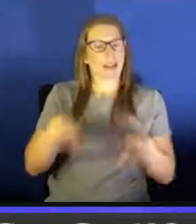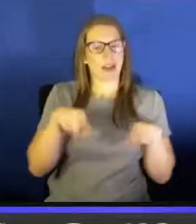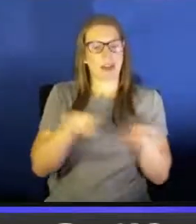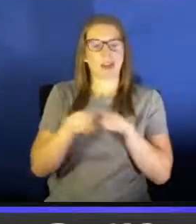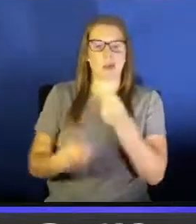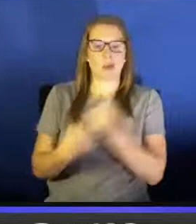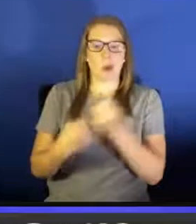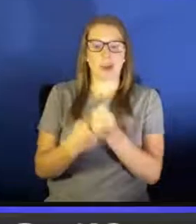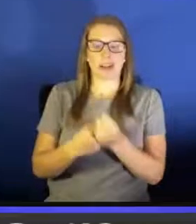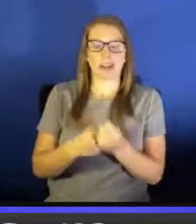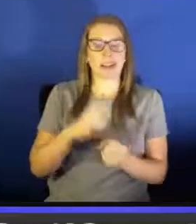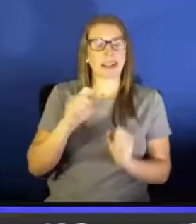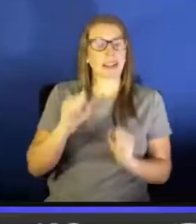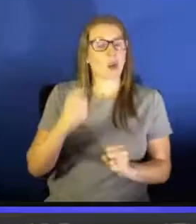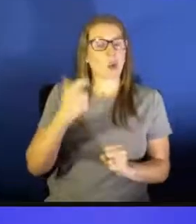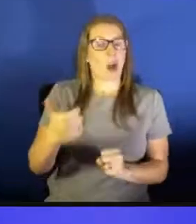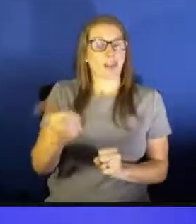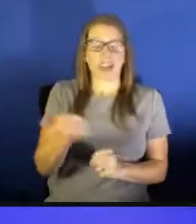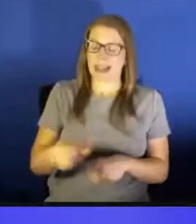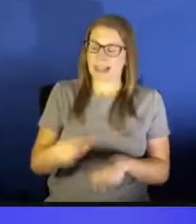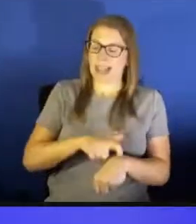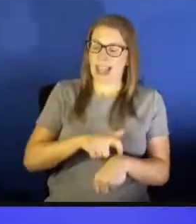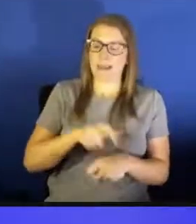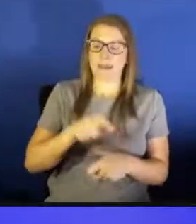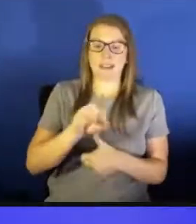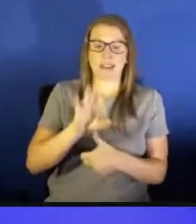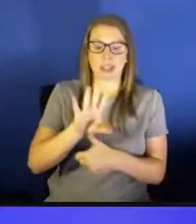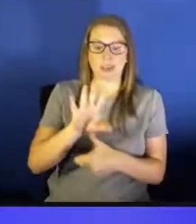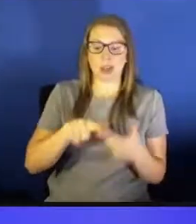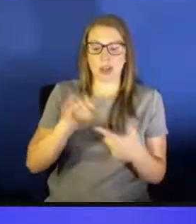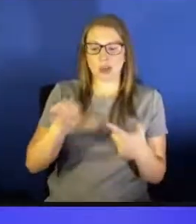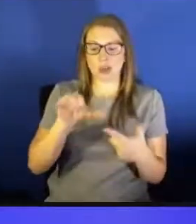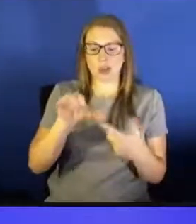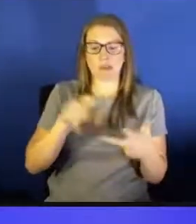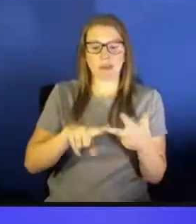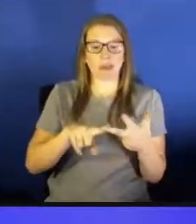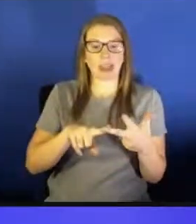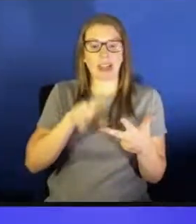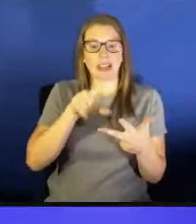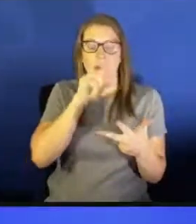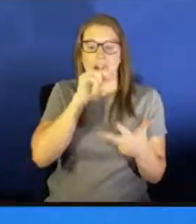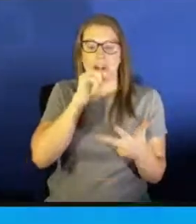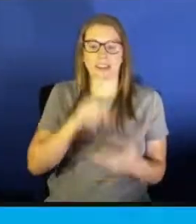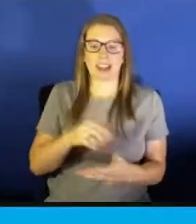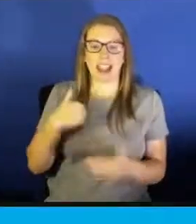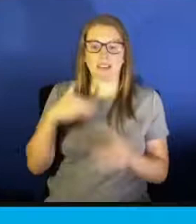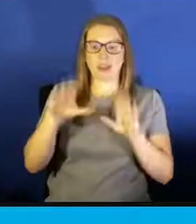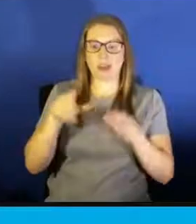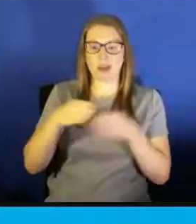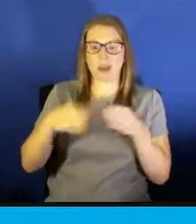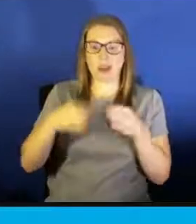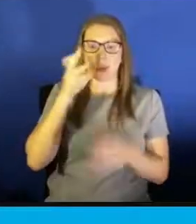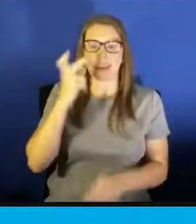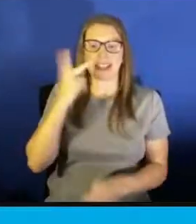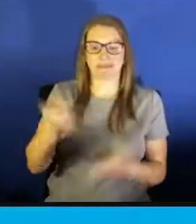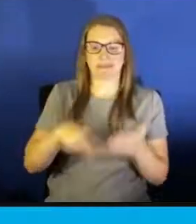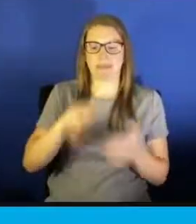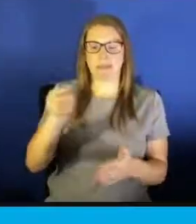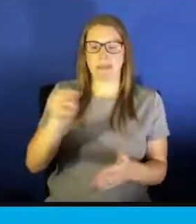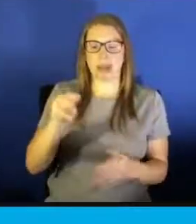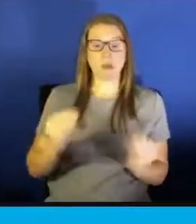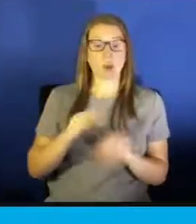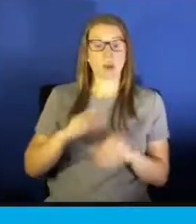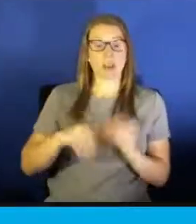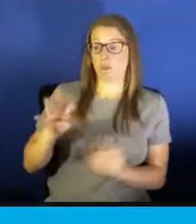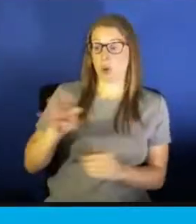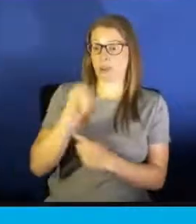you can catch our shows anytime by logging on to Facebook, YouTube, and Twitter. Have a great weekend. We'll see you back here Monday. More than 40% of men are